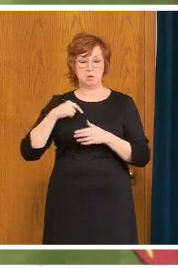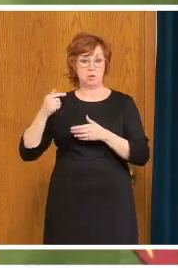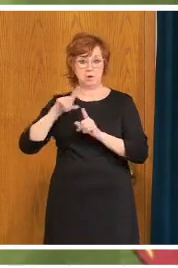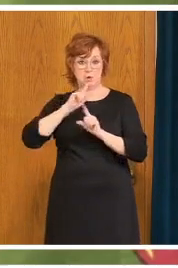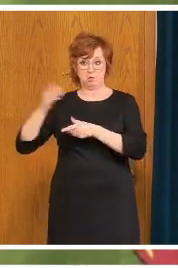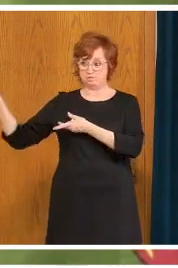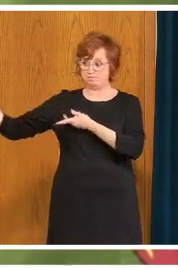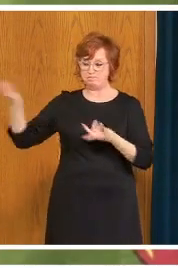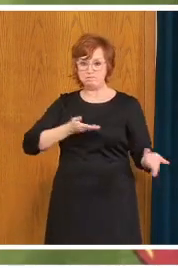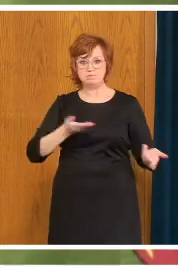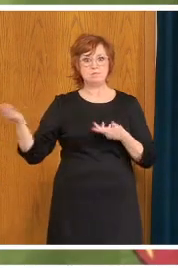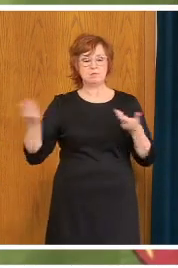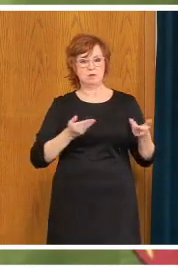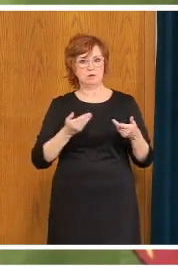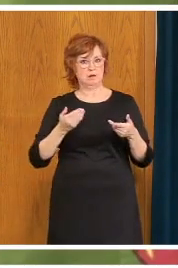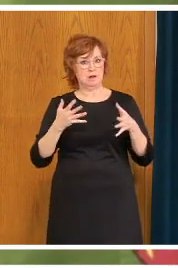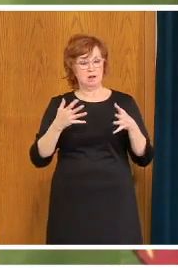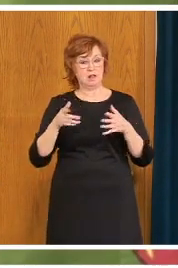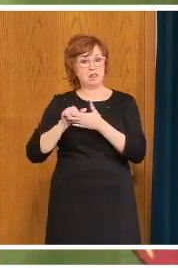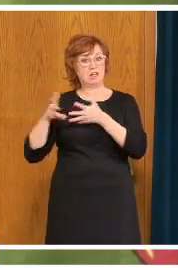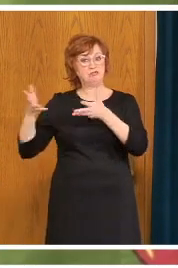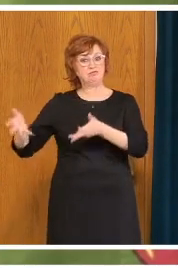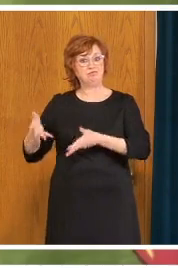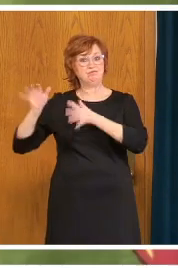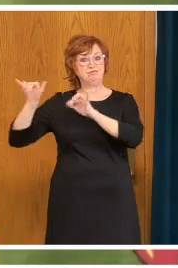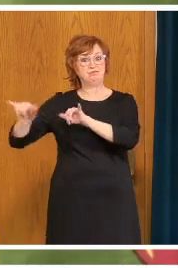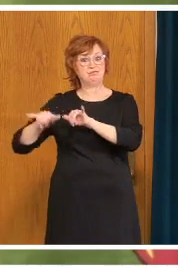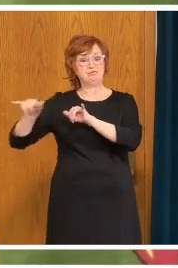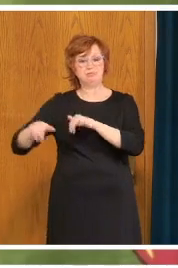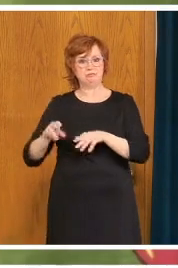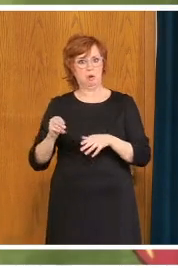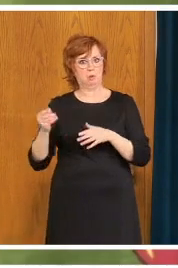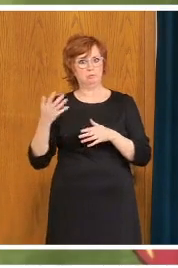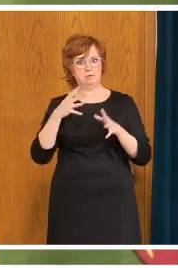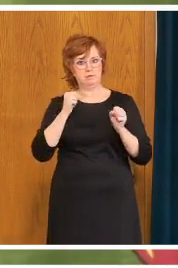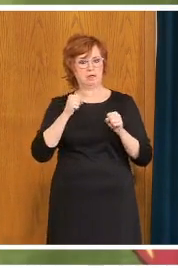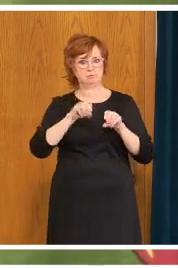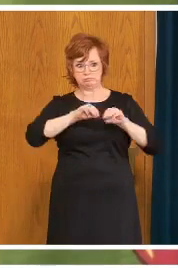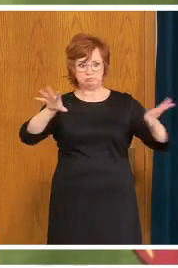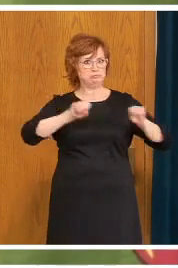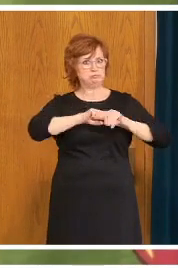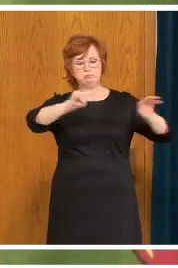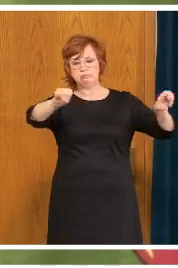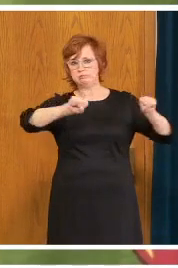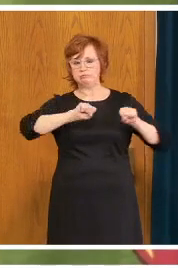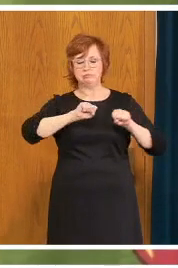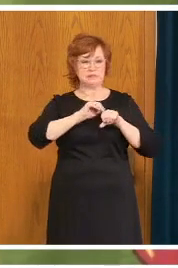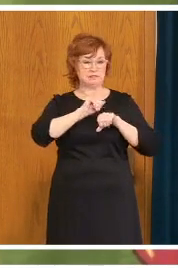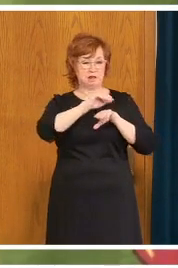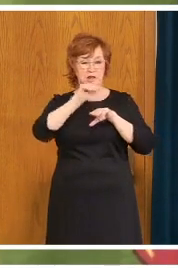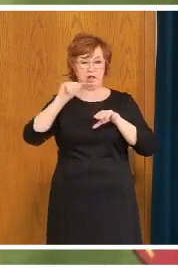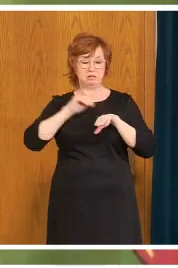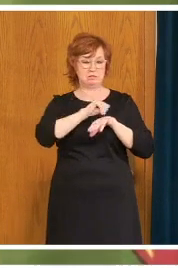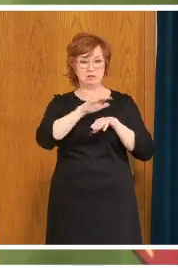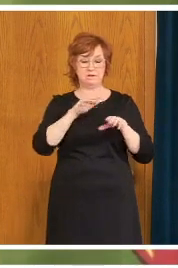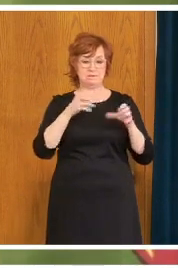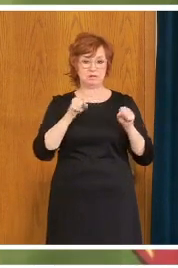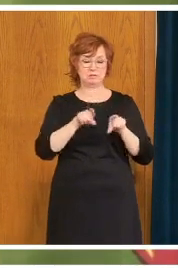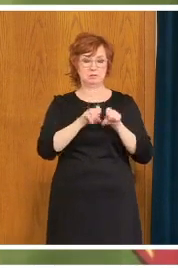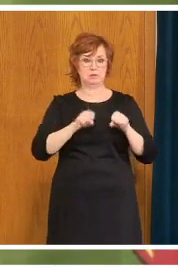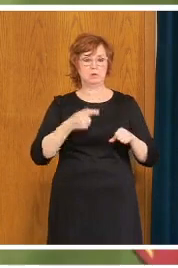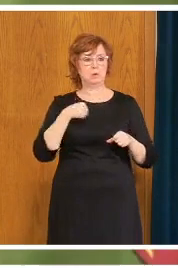delays, that causes some problems. But we're very much hoping that we're going to get some more Moderna vaccines,